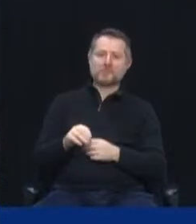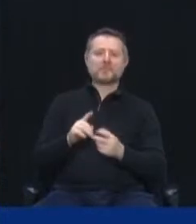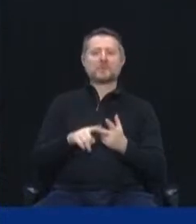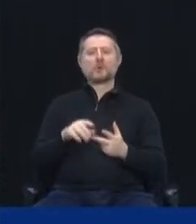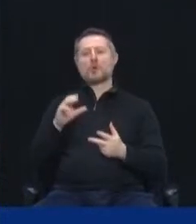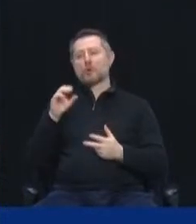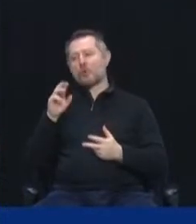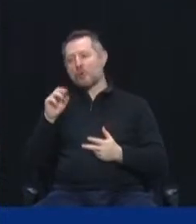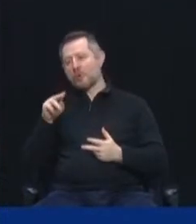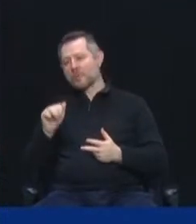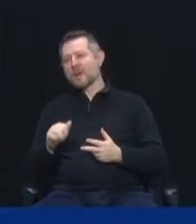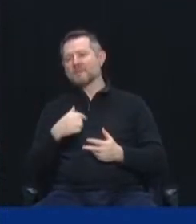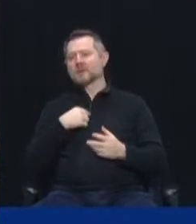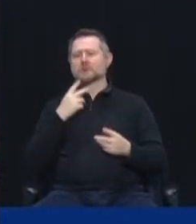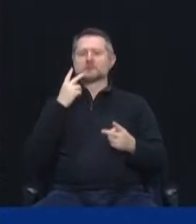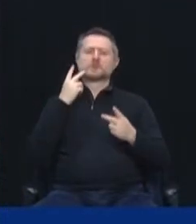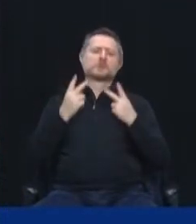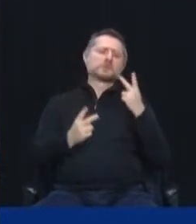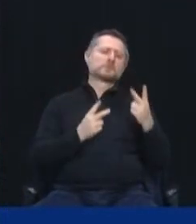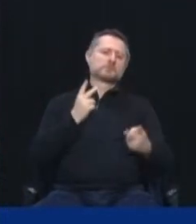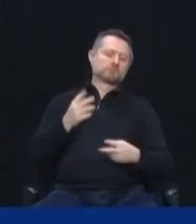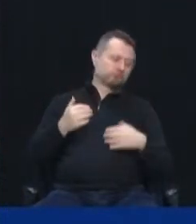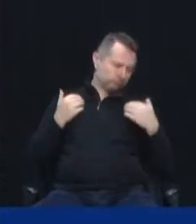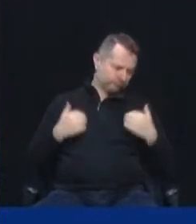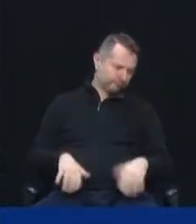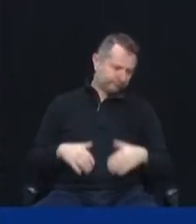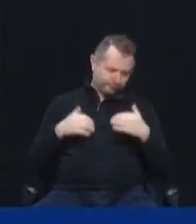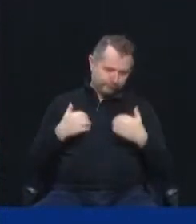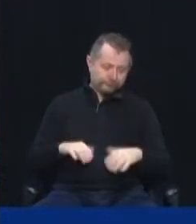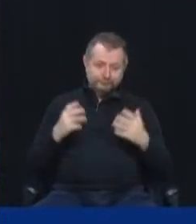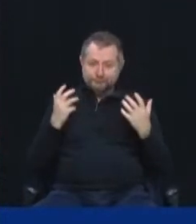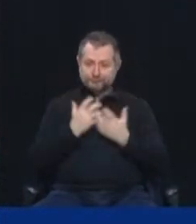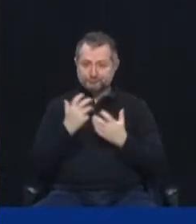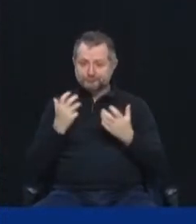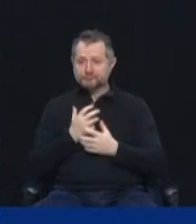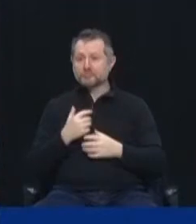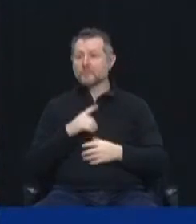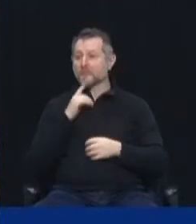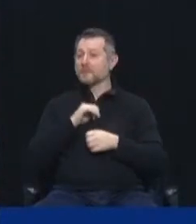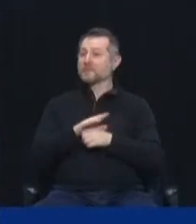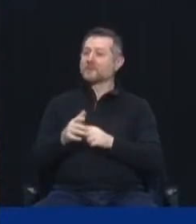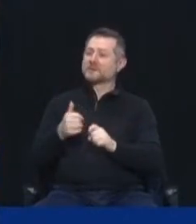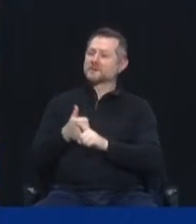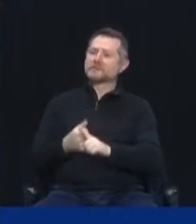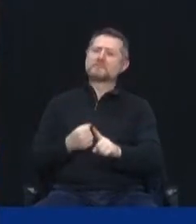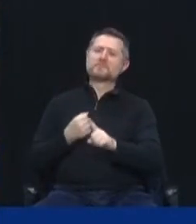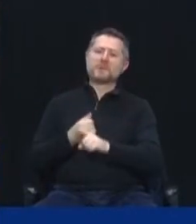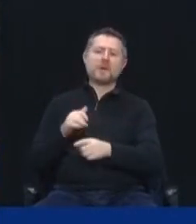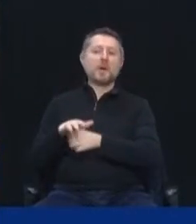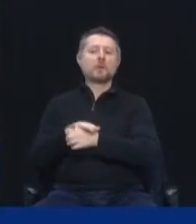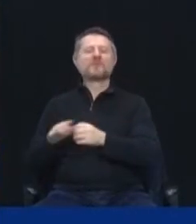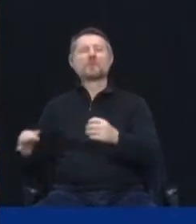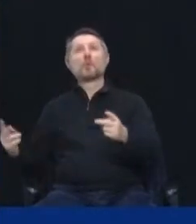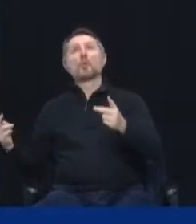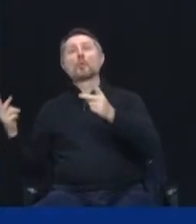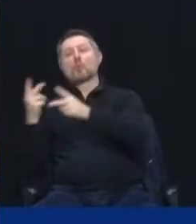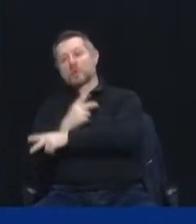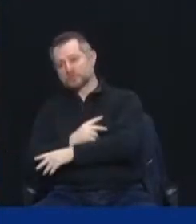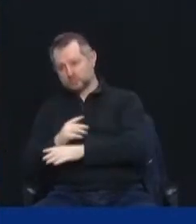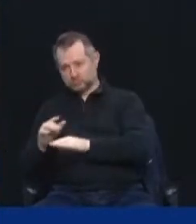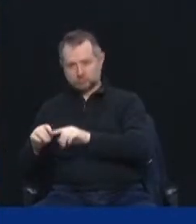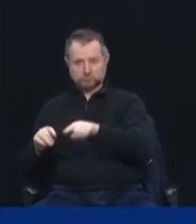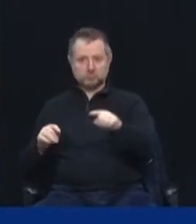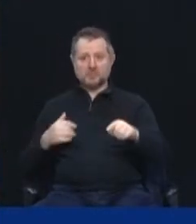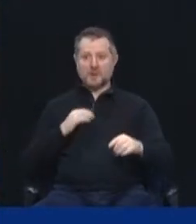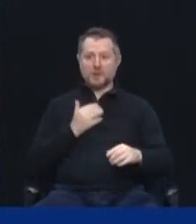felt up close and personally. But the pandemic hit some communities harder than others. Many of ours were those.